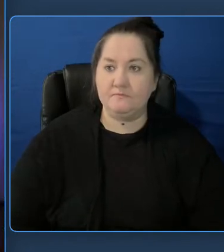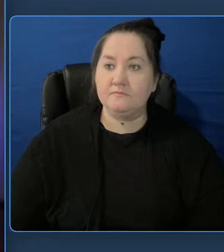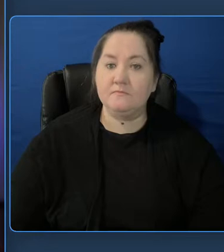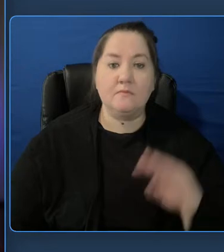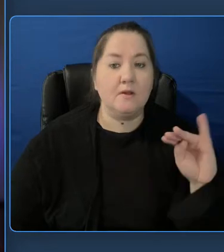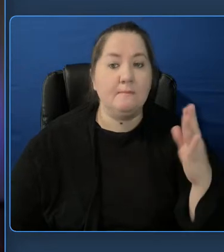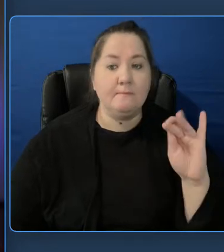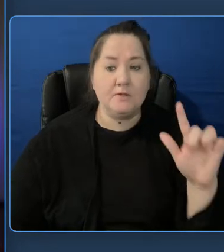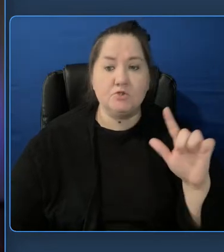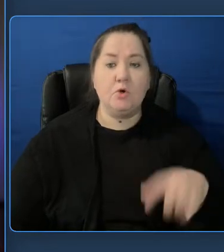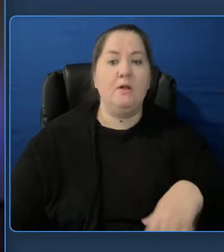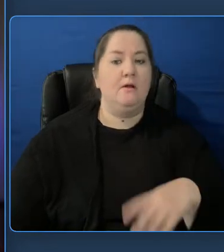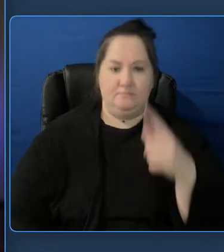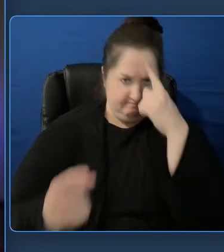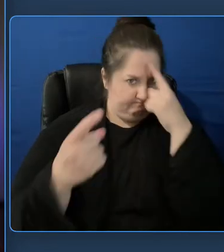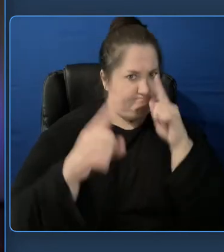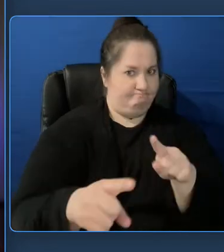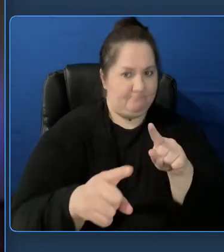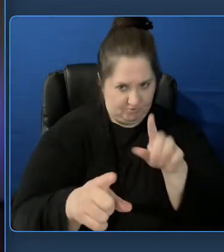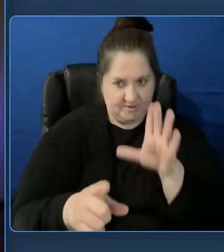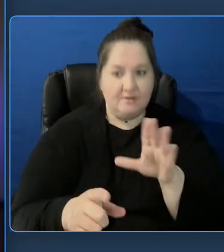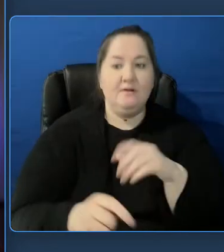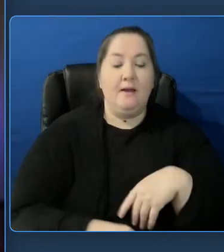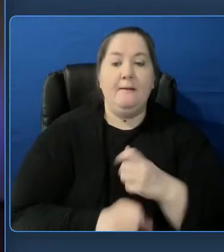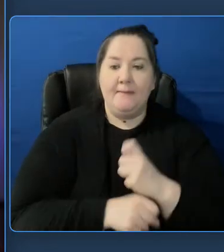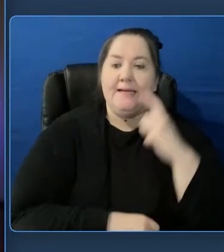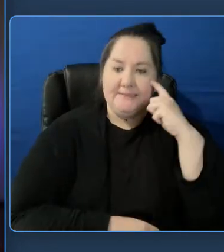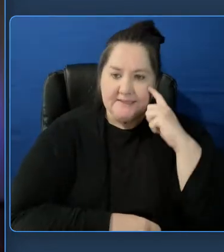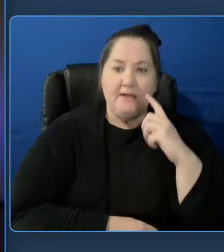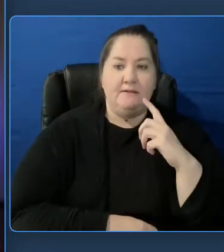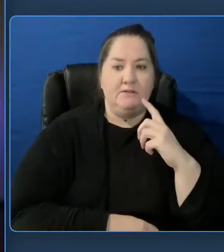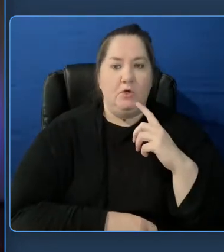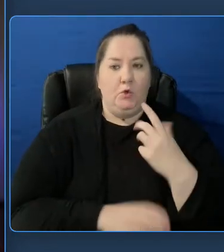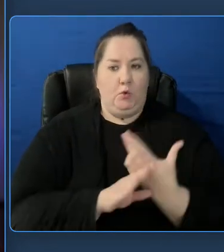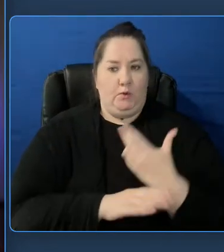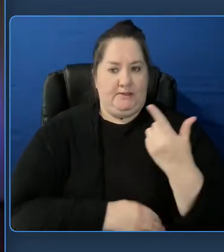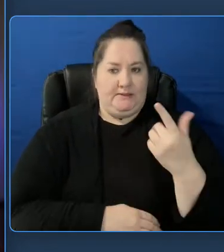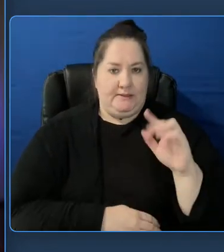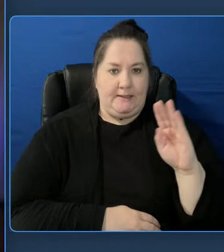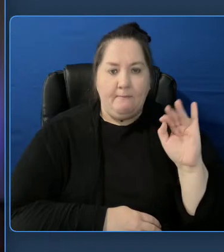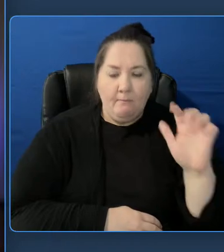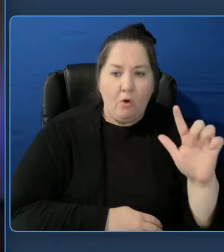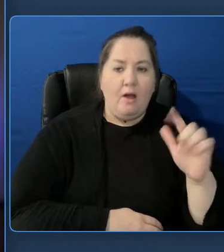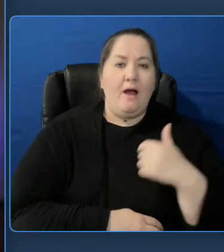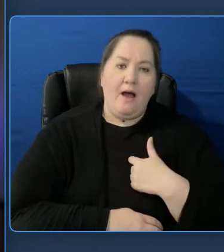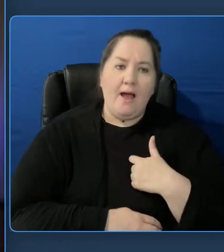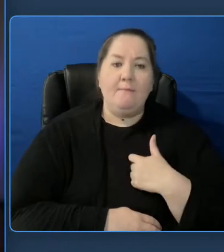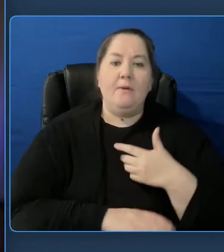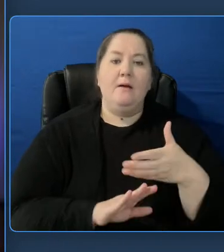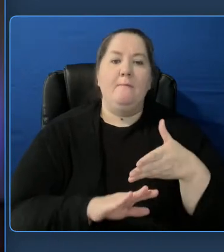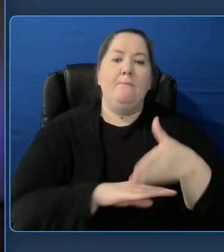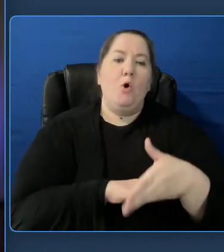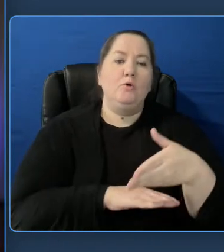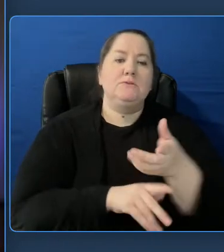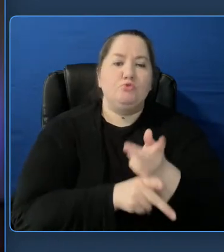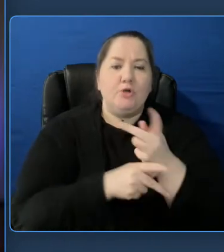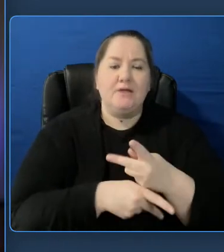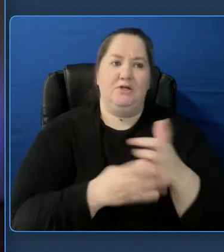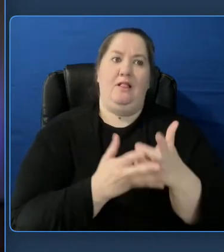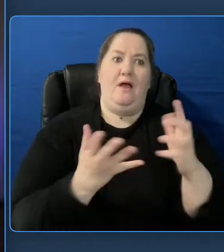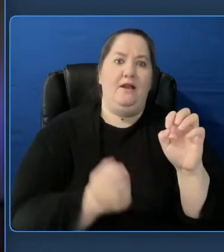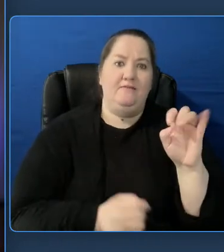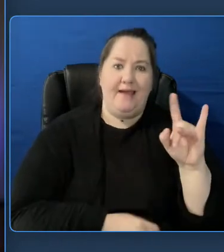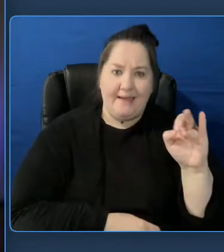Mitchell? Yeah, I agree with Brendan. I think it makes sense to use a gimbal device. I mean, I'm a post-production guy, do a lot of